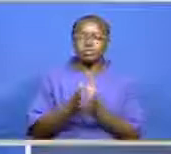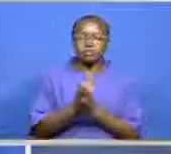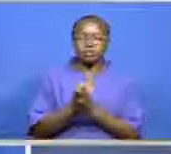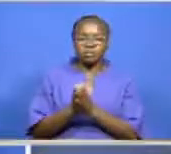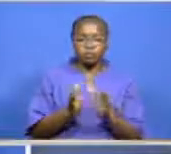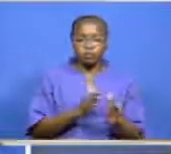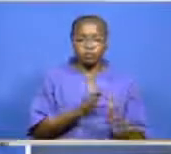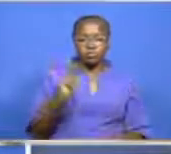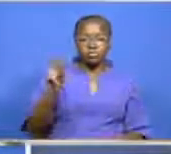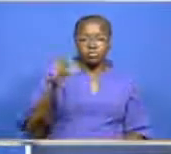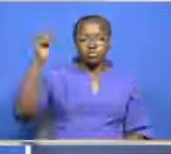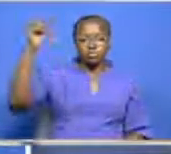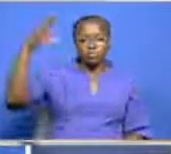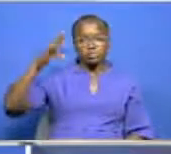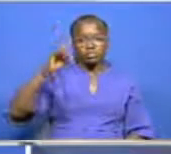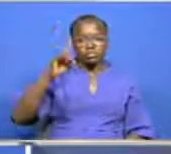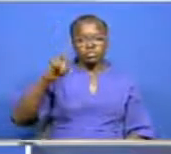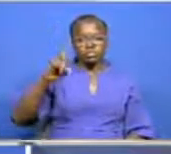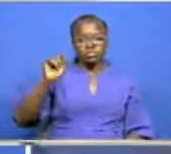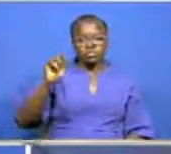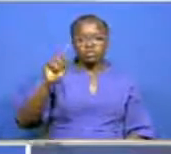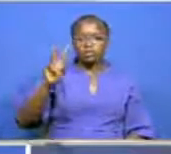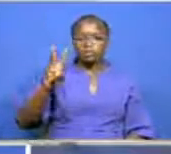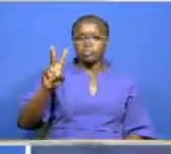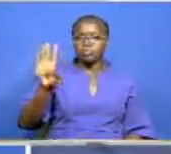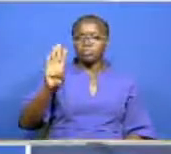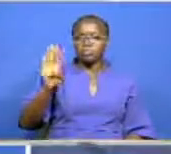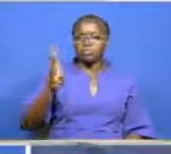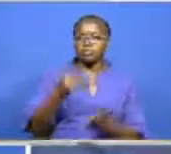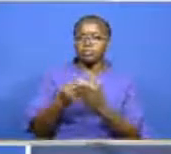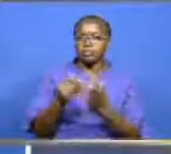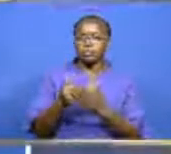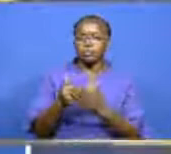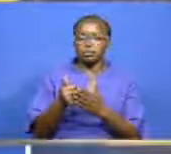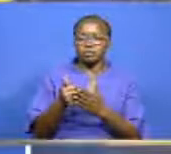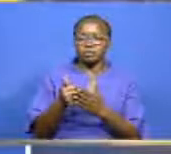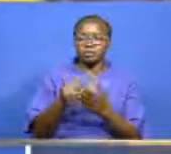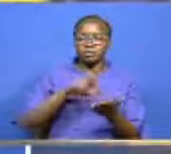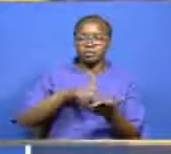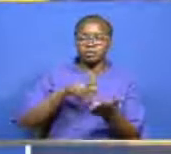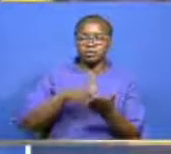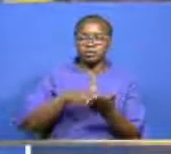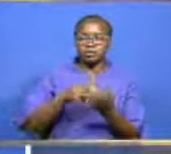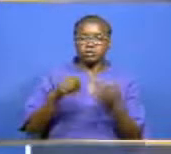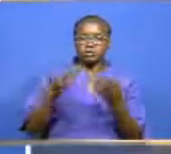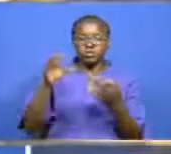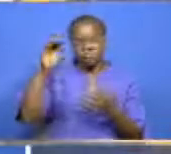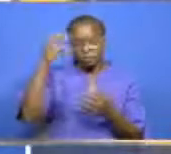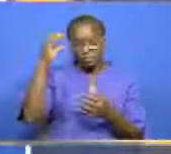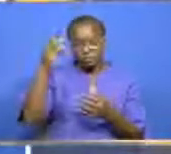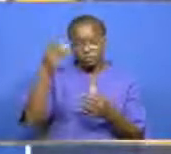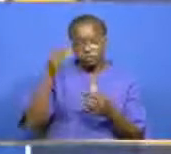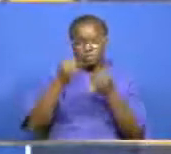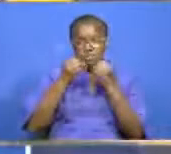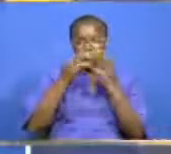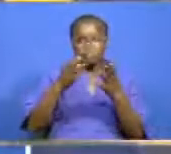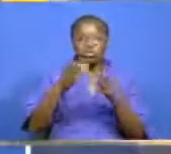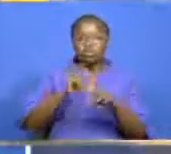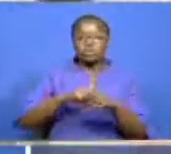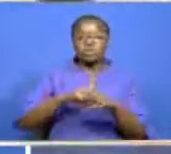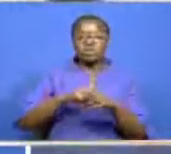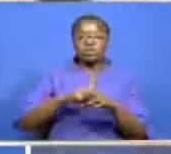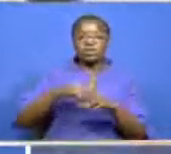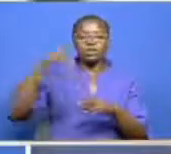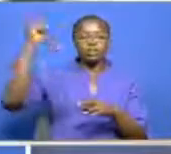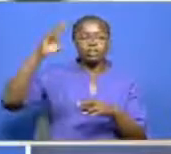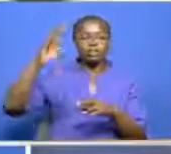And Kenya Power has rolled out a 1.25 billion shillings smart metering project that will offer customers real-time information on electricity consumption